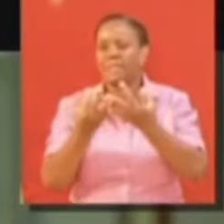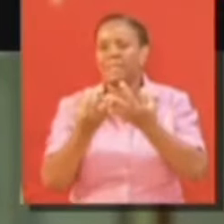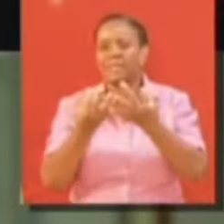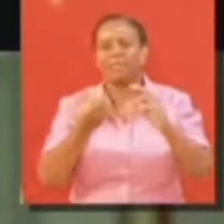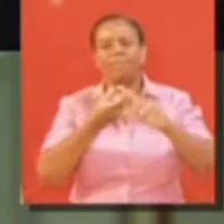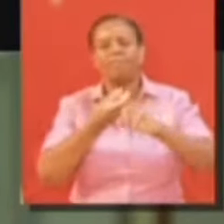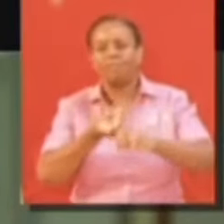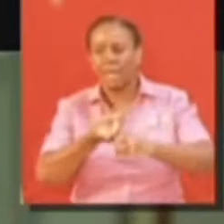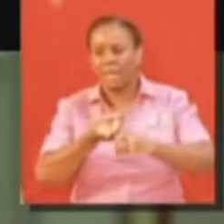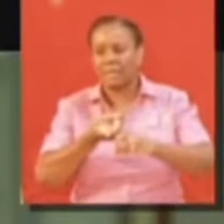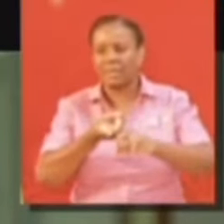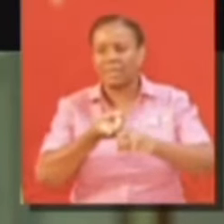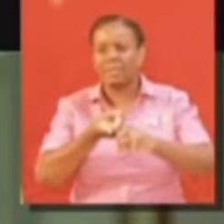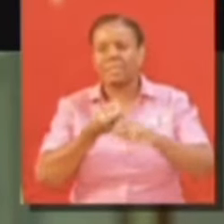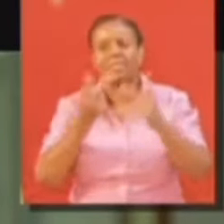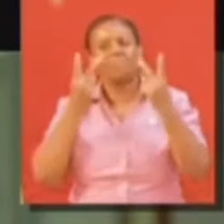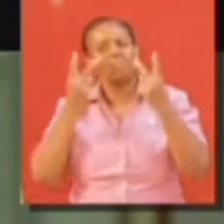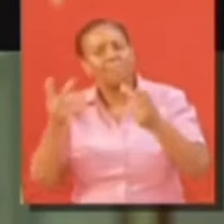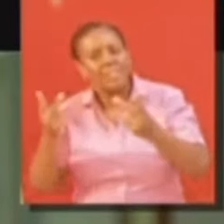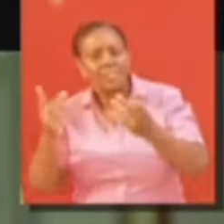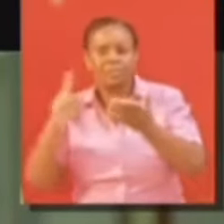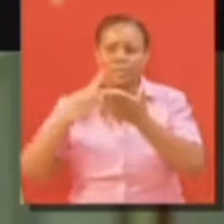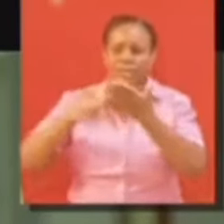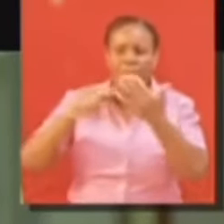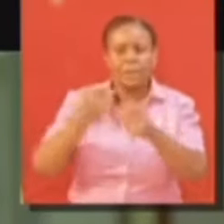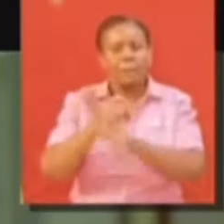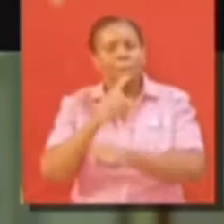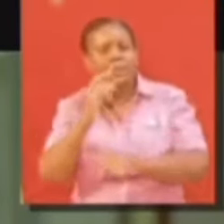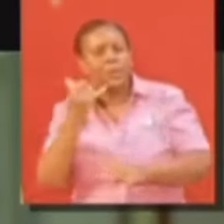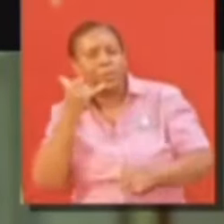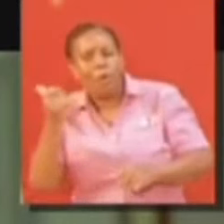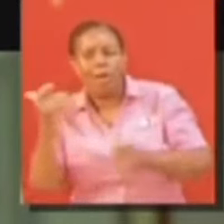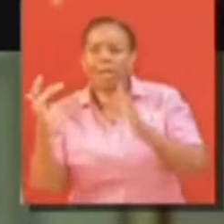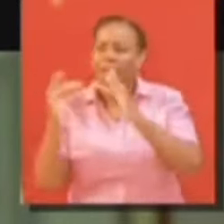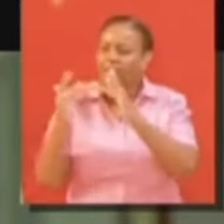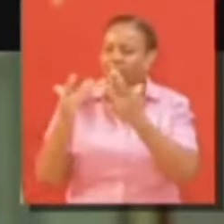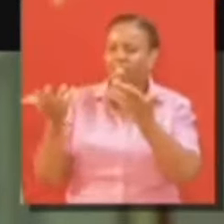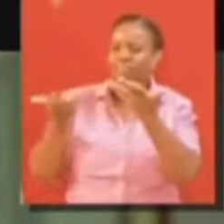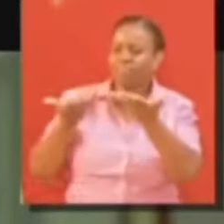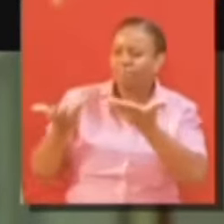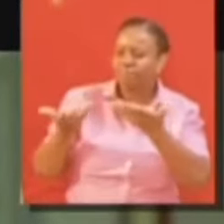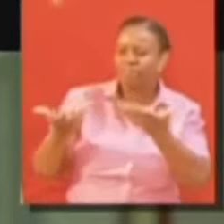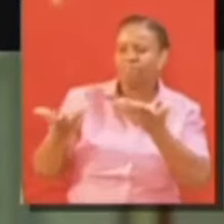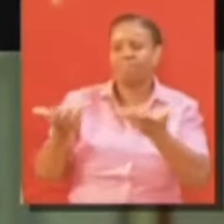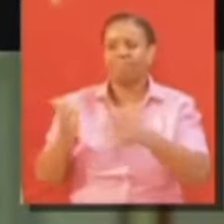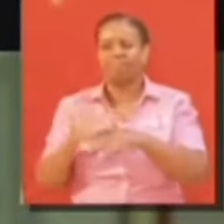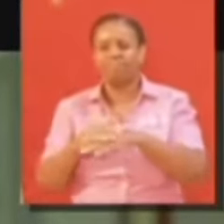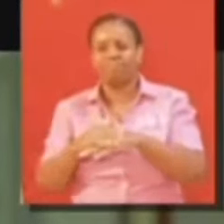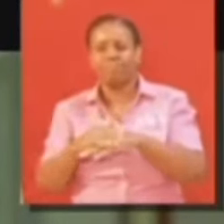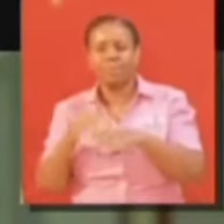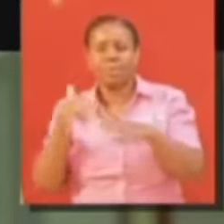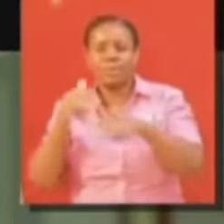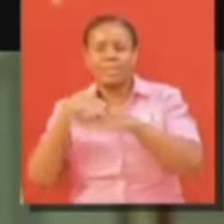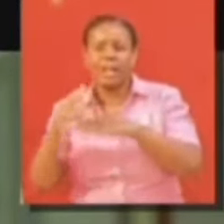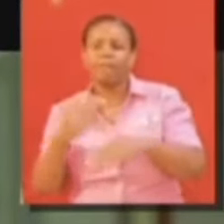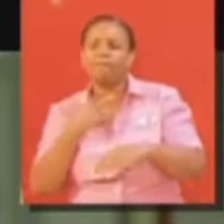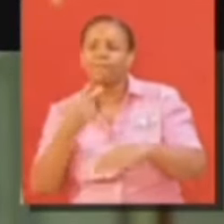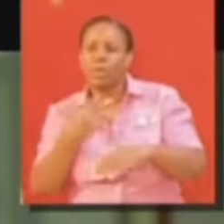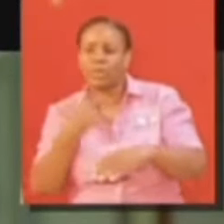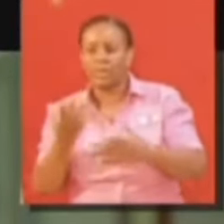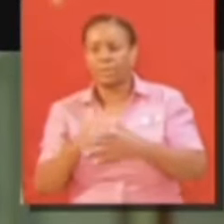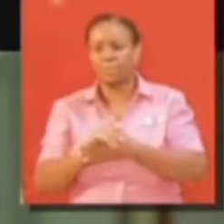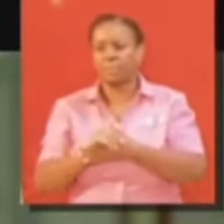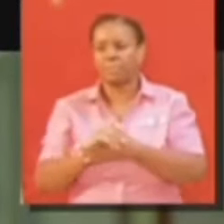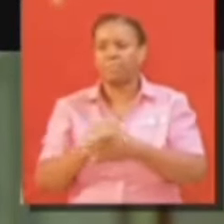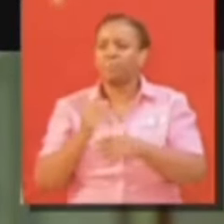regularly. Send a voice note, make a phone call, extend your love, care and support to them as they do need